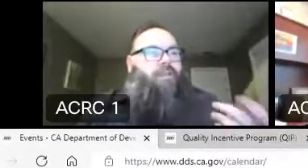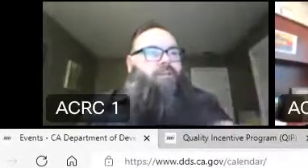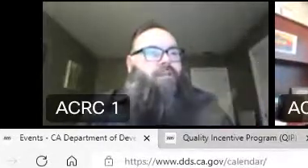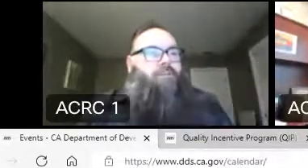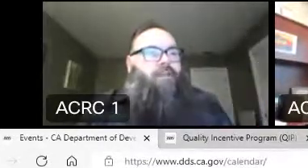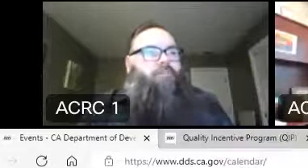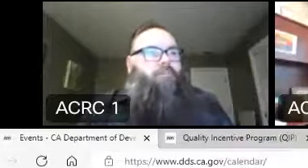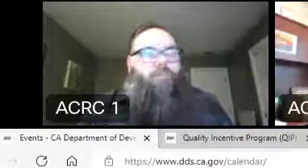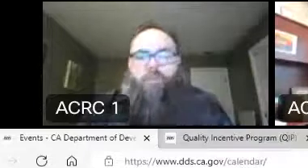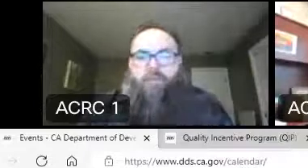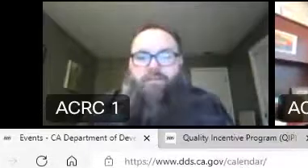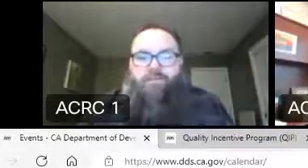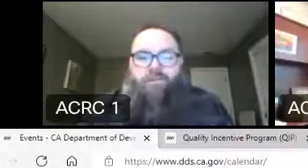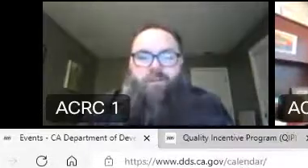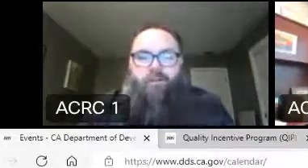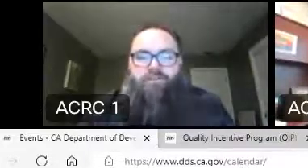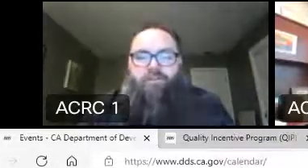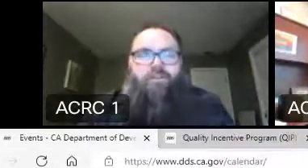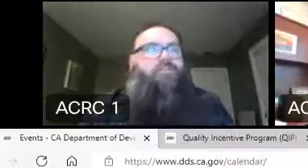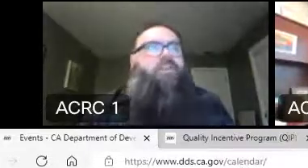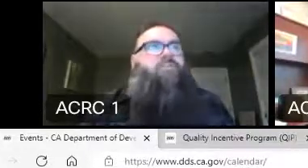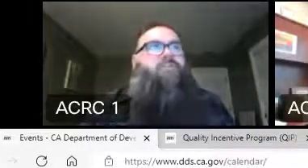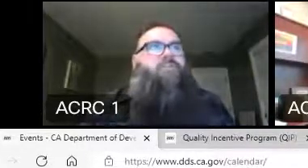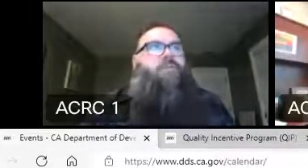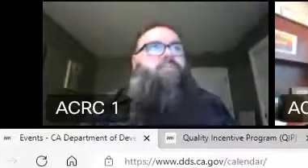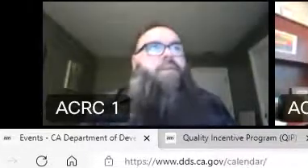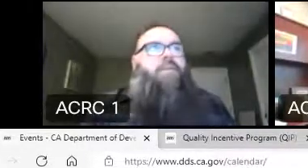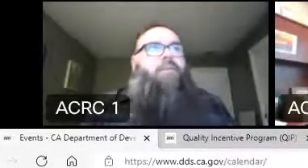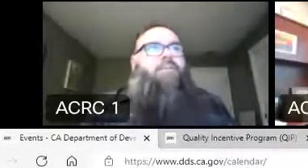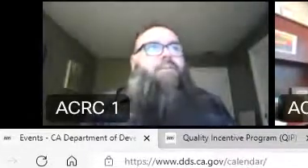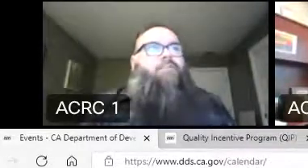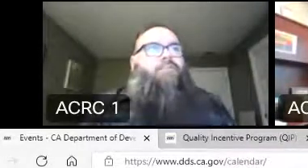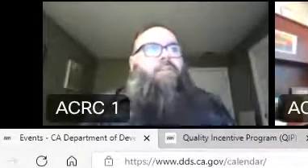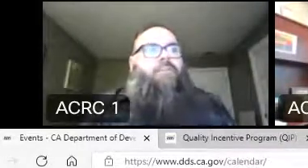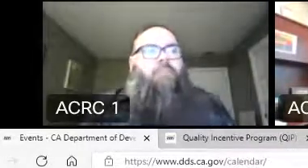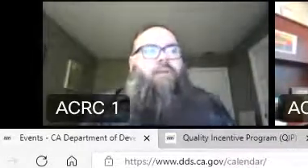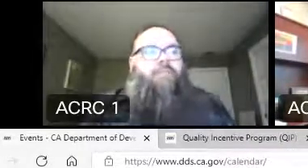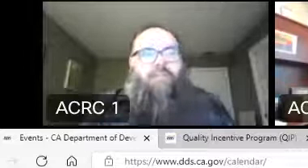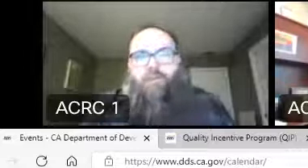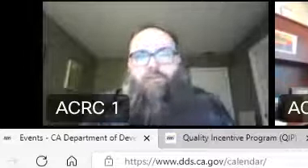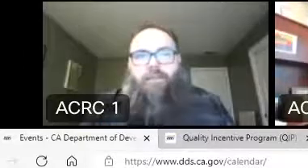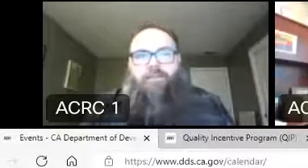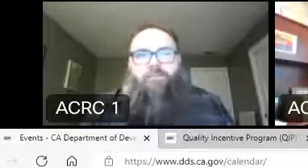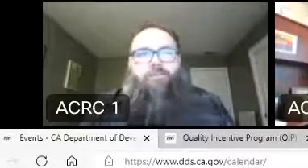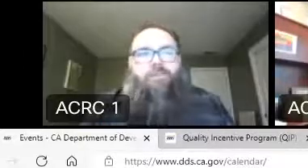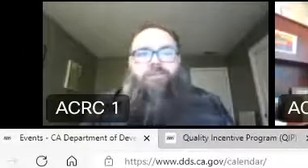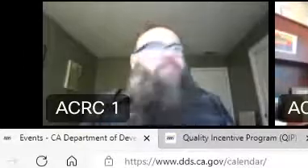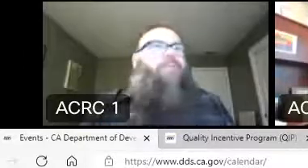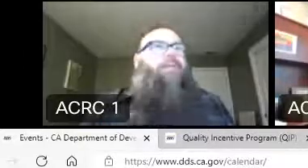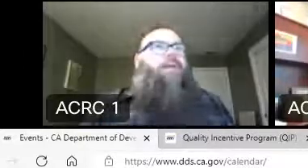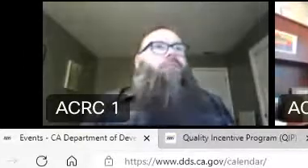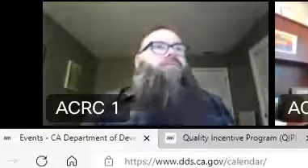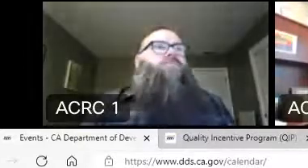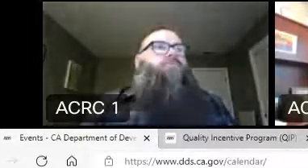virtual meeting is coming up November 30th. So just want to encourage folks to check out DDS's website, see if there's any of these upcoming statewide meetings that you might be